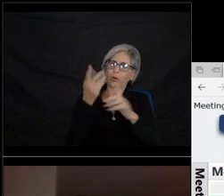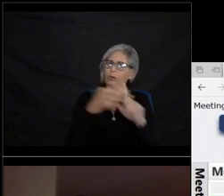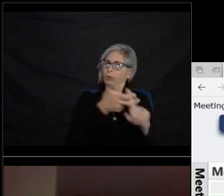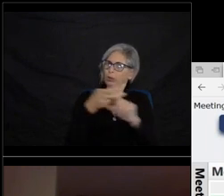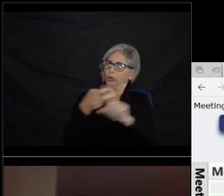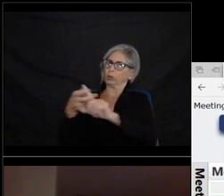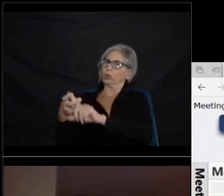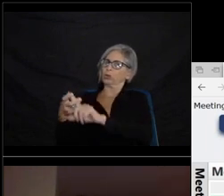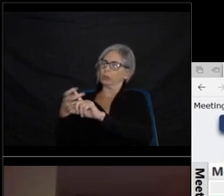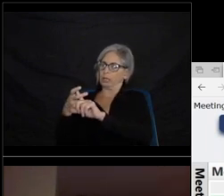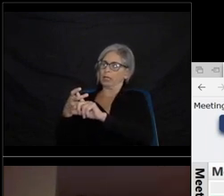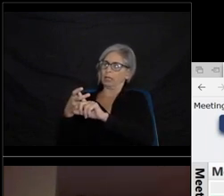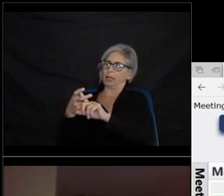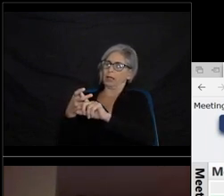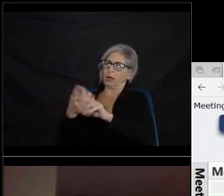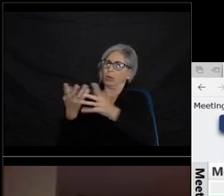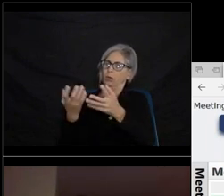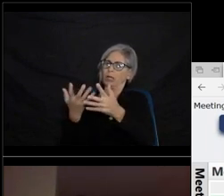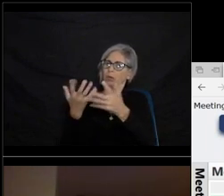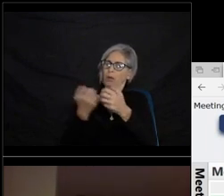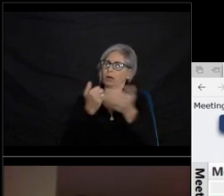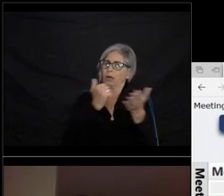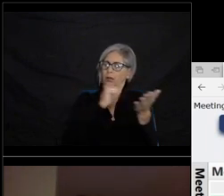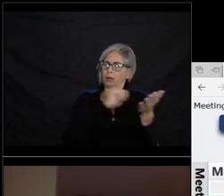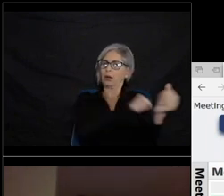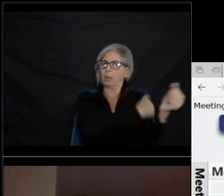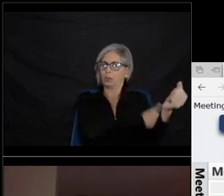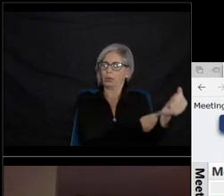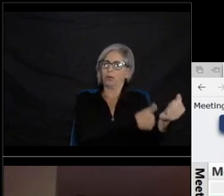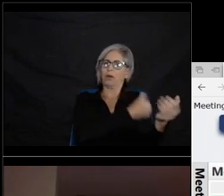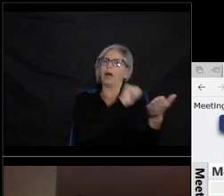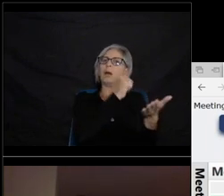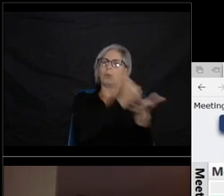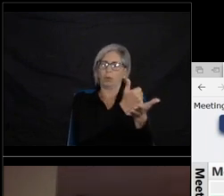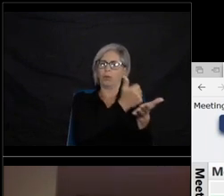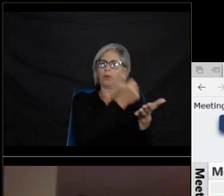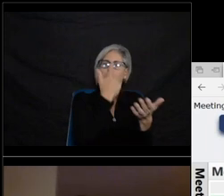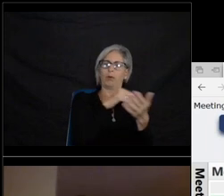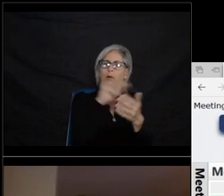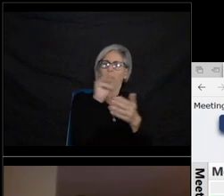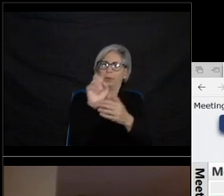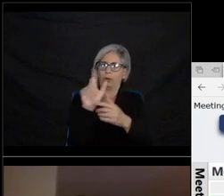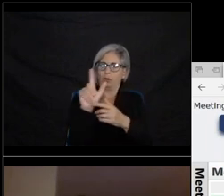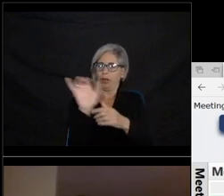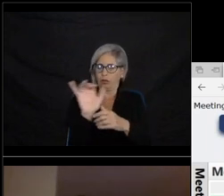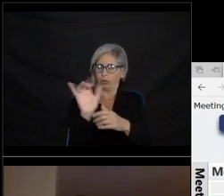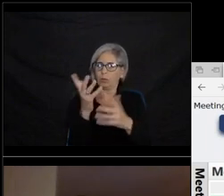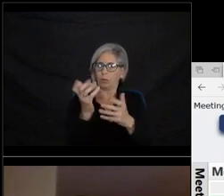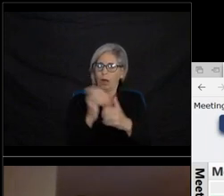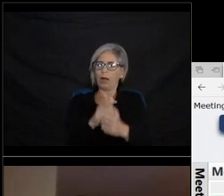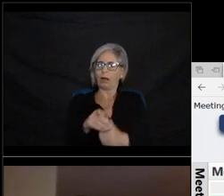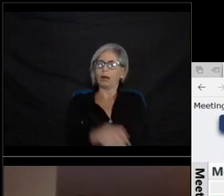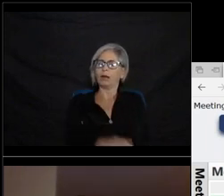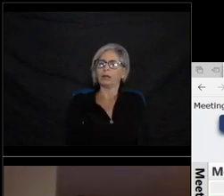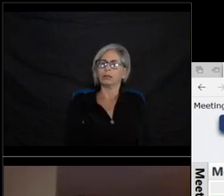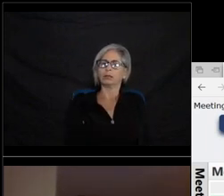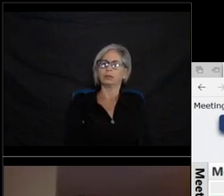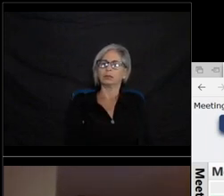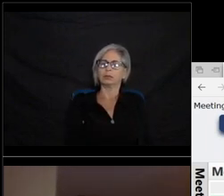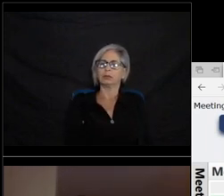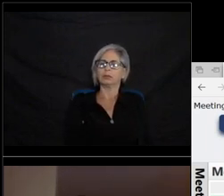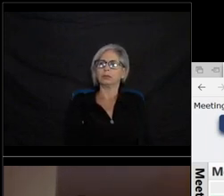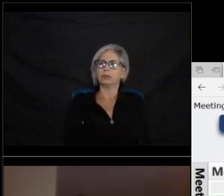And then we do want an approval, yes, on the mural. Okay. So, on your vote.